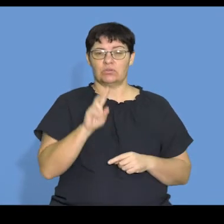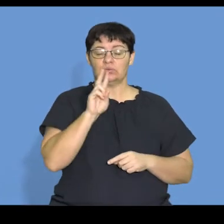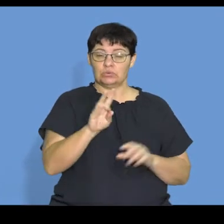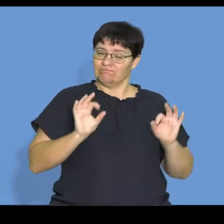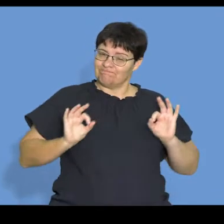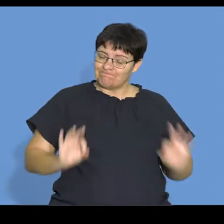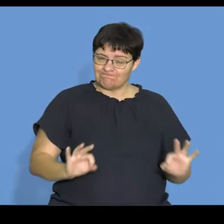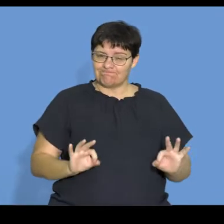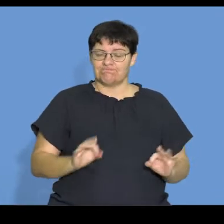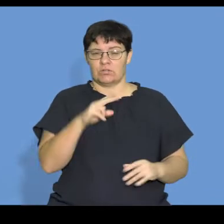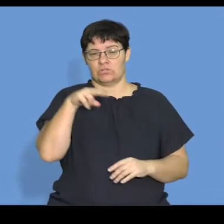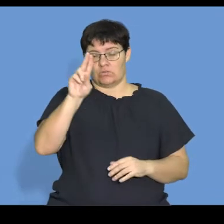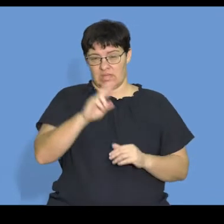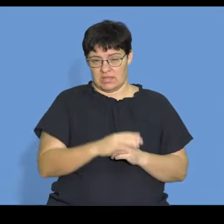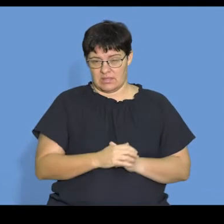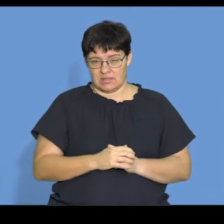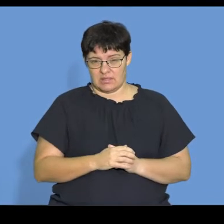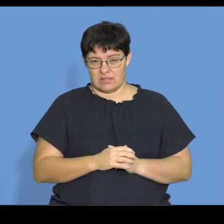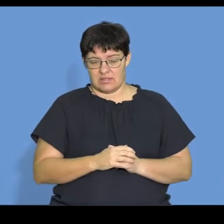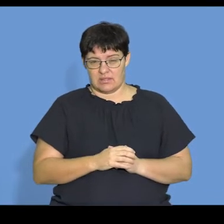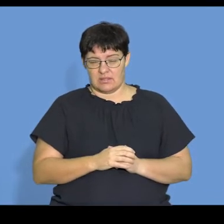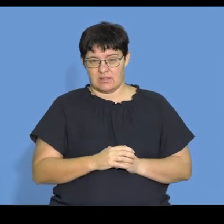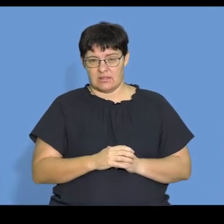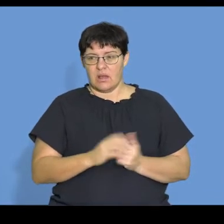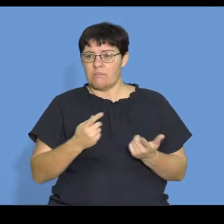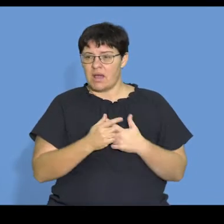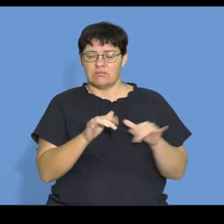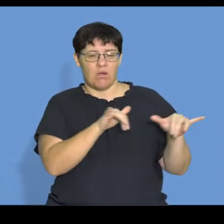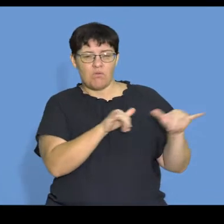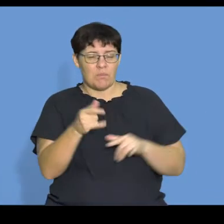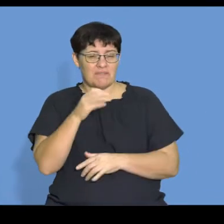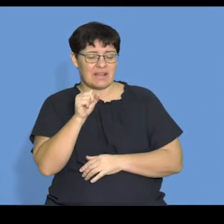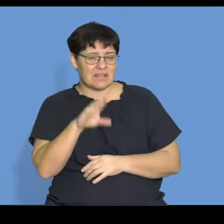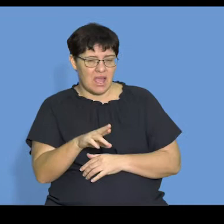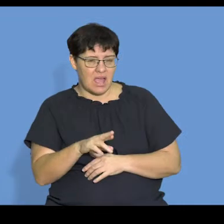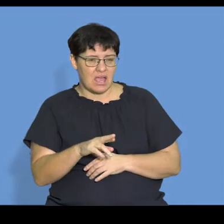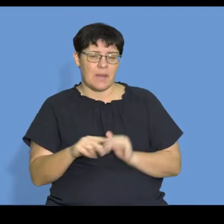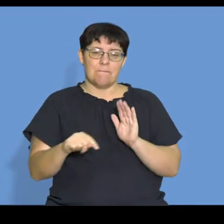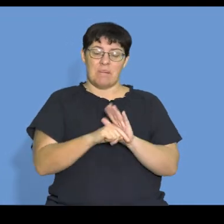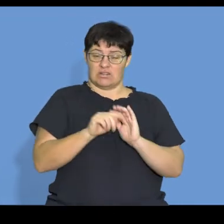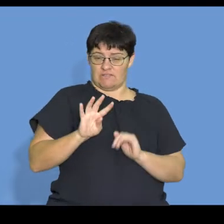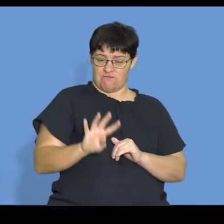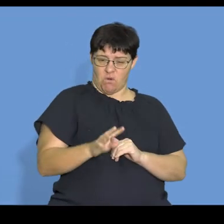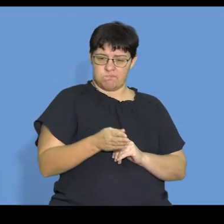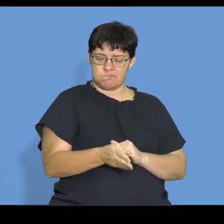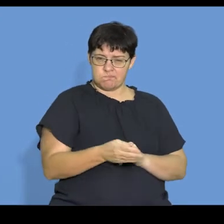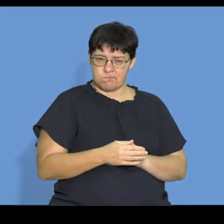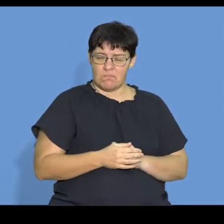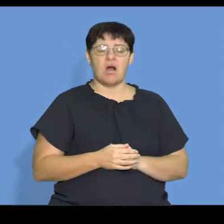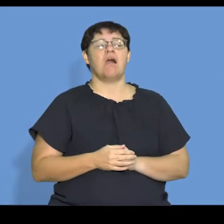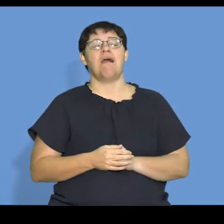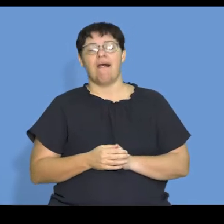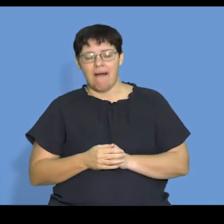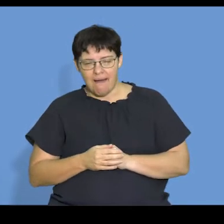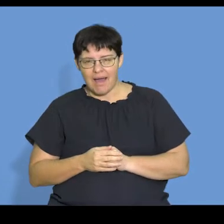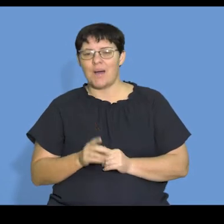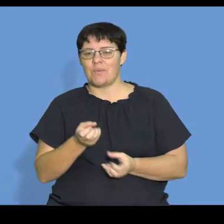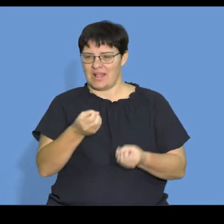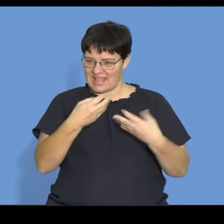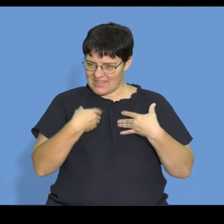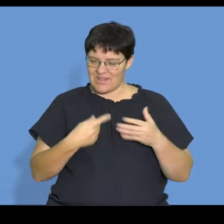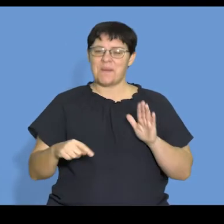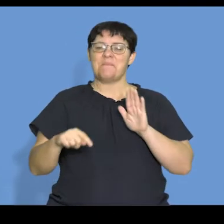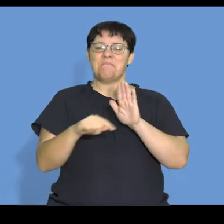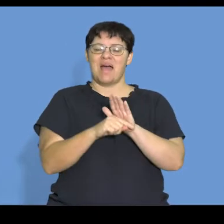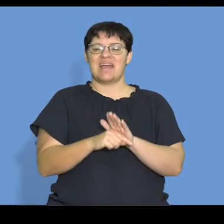squares. But if you take out your common factor of -4 here, you will then see that it will now give us the minus that